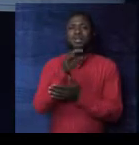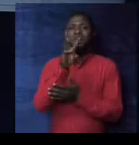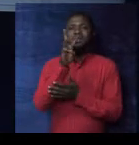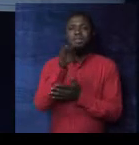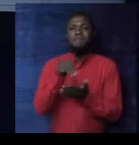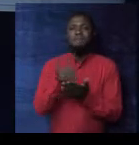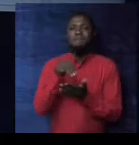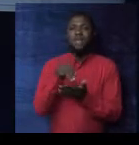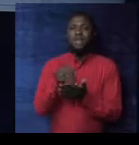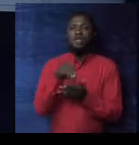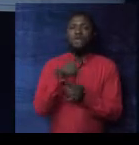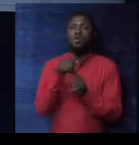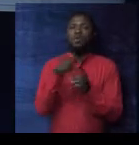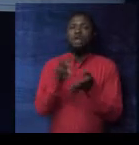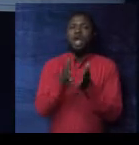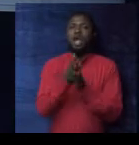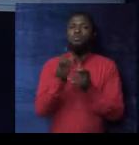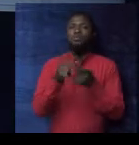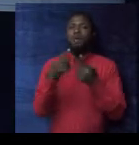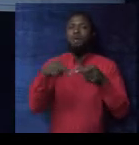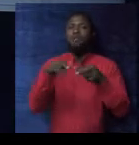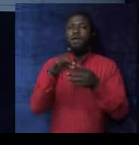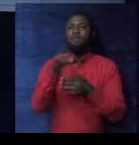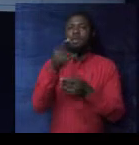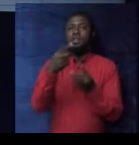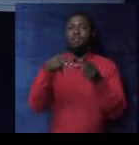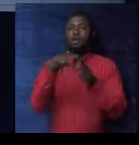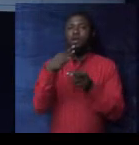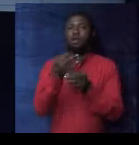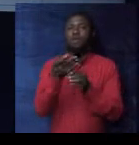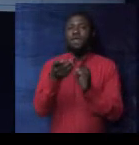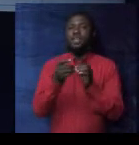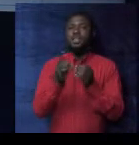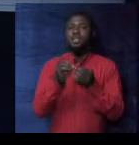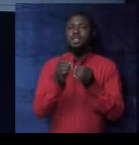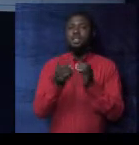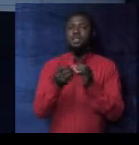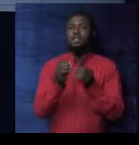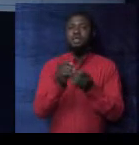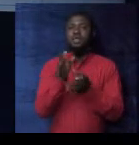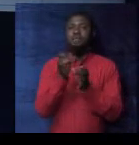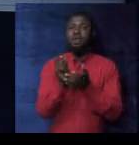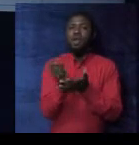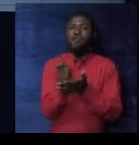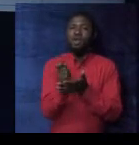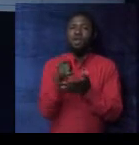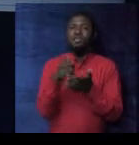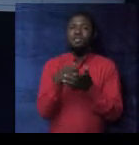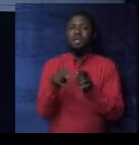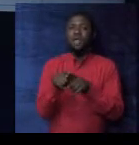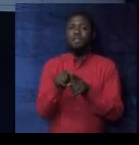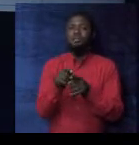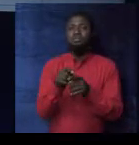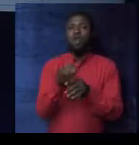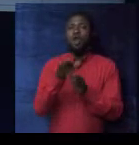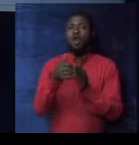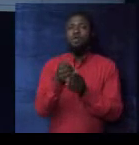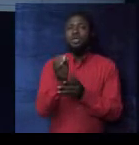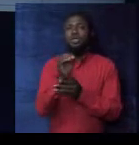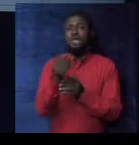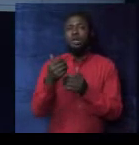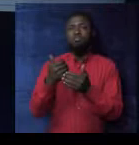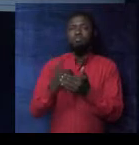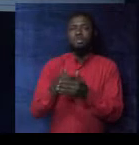say 6 million. So when you're asked to find the value of a digit, well, if you write it as